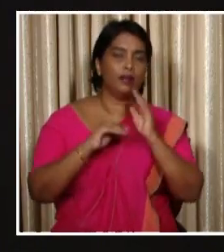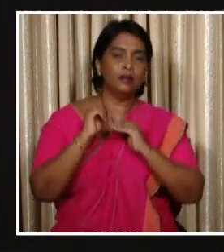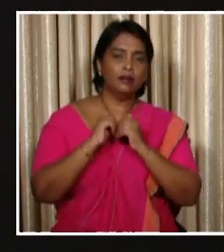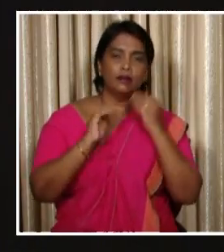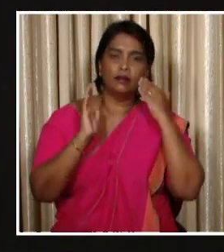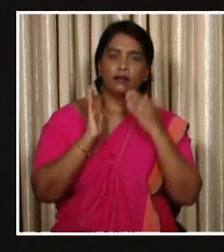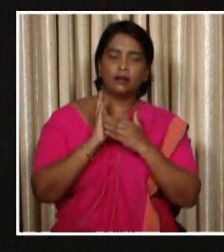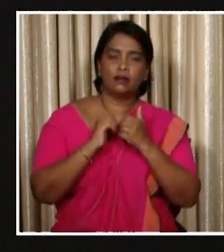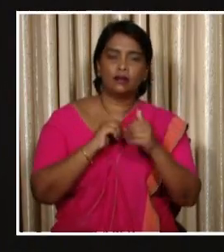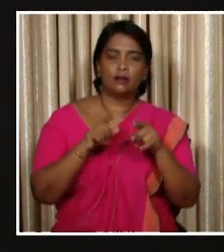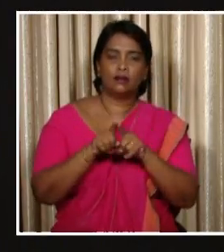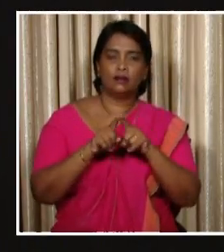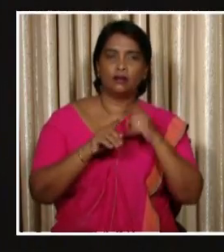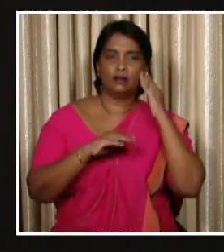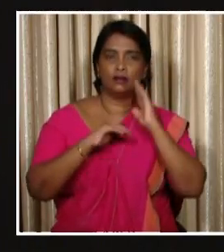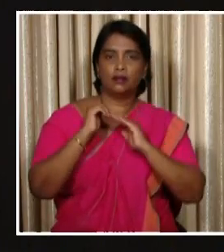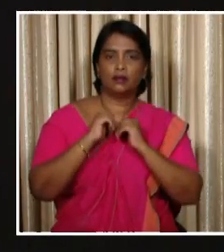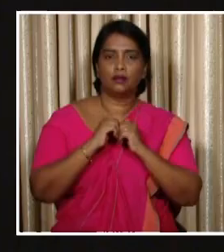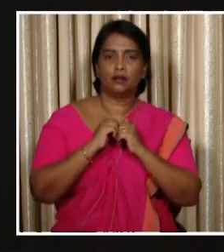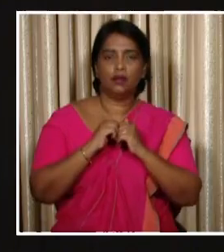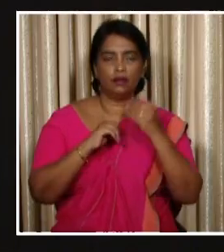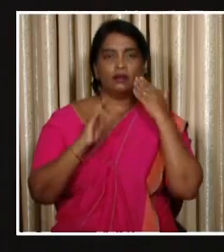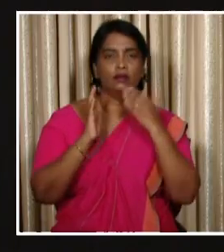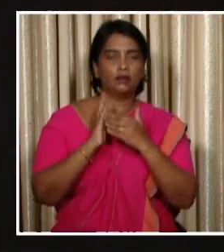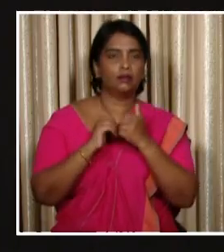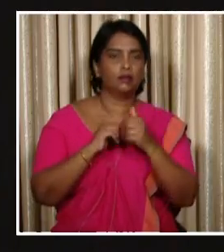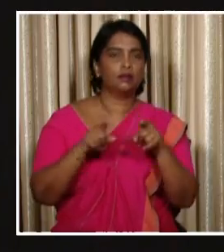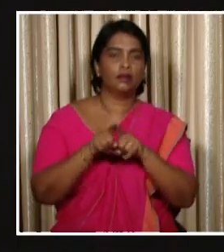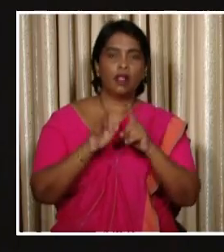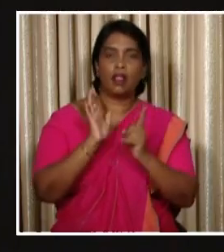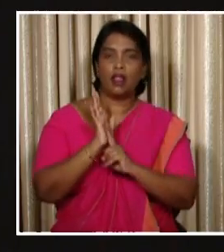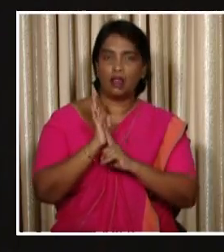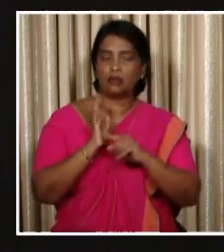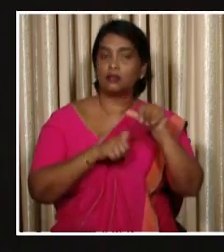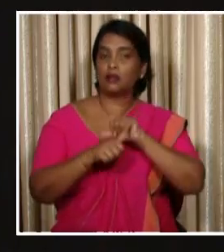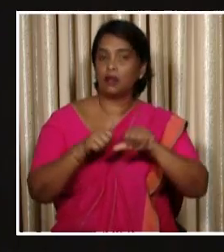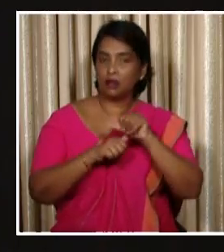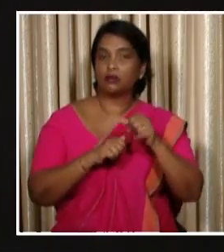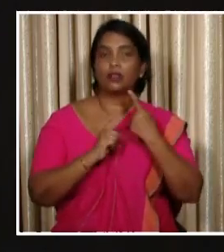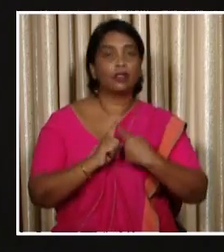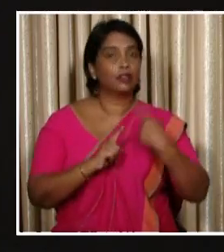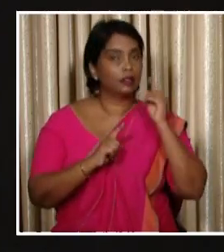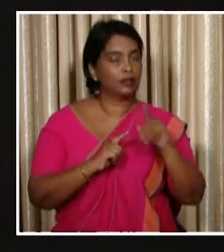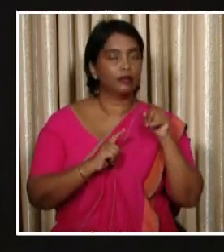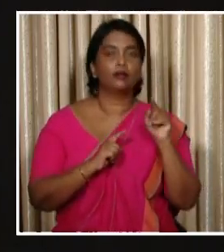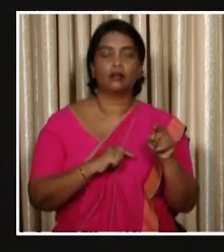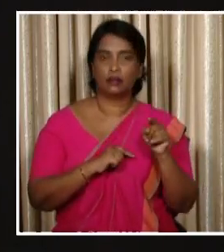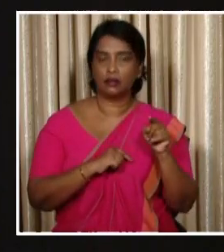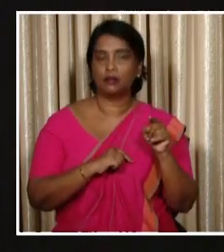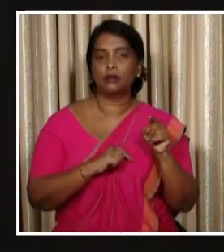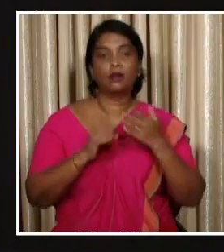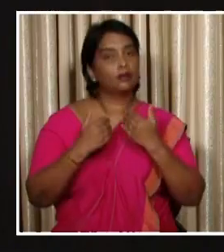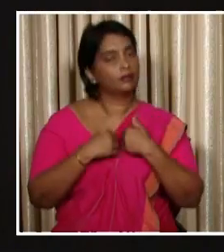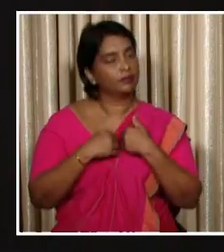allocations, Lakshman Kadiragama Institute for International Relations and Strategy Studies. There are several allocations,